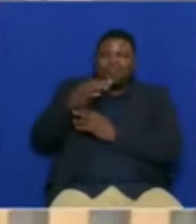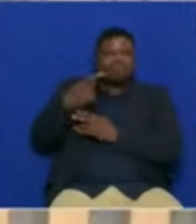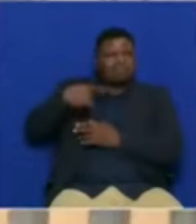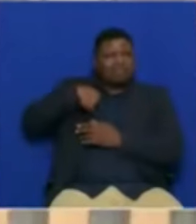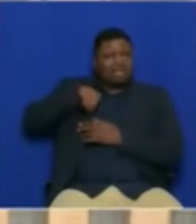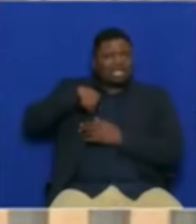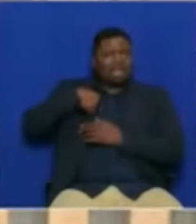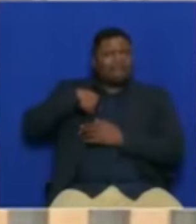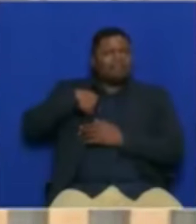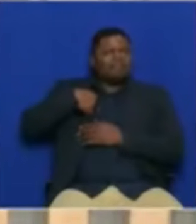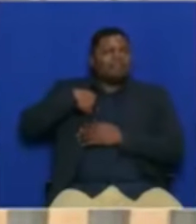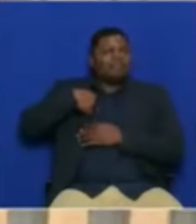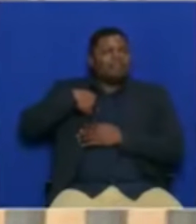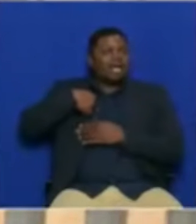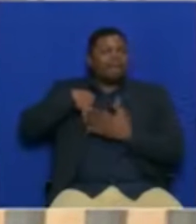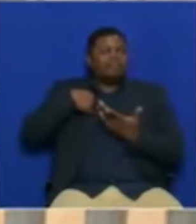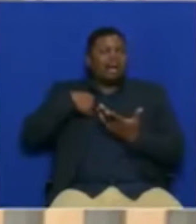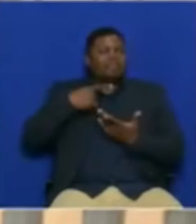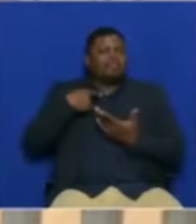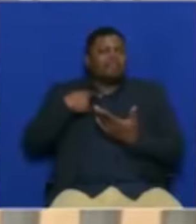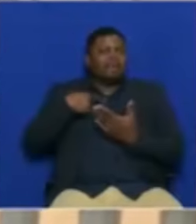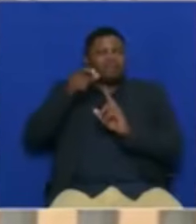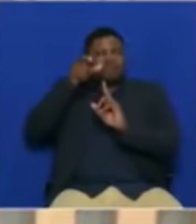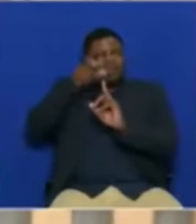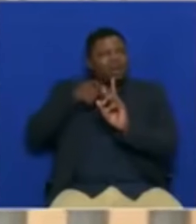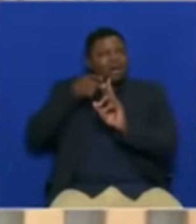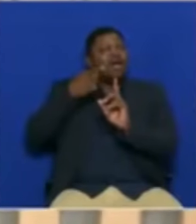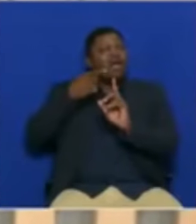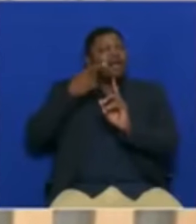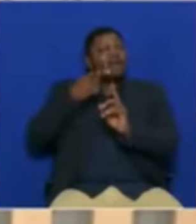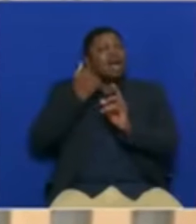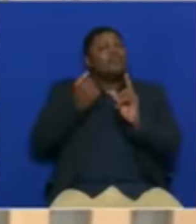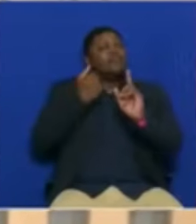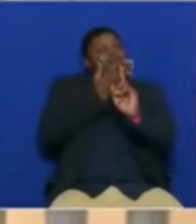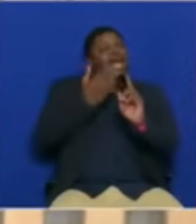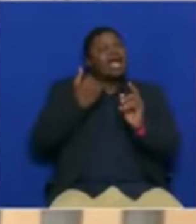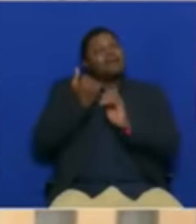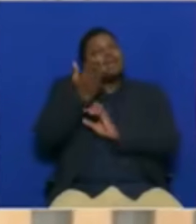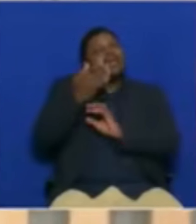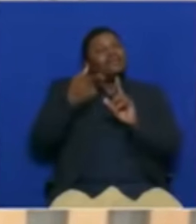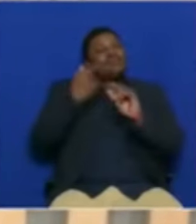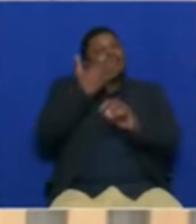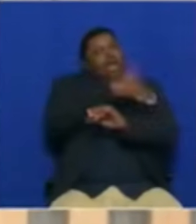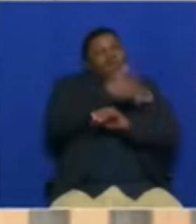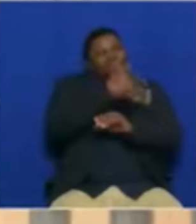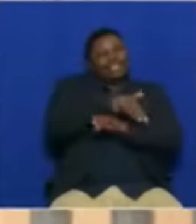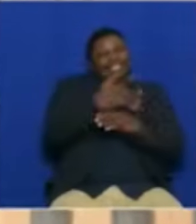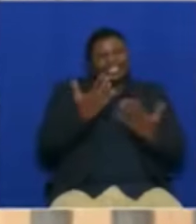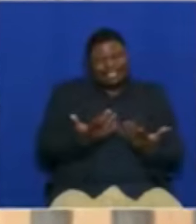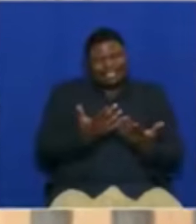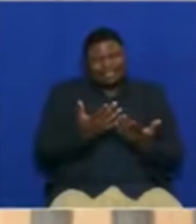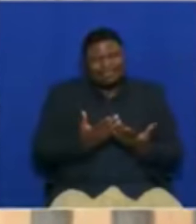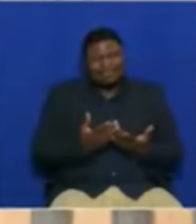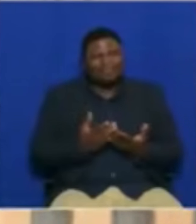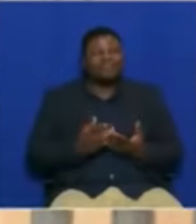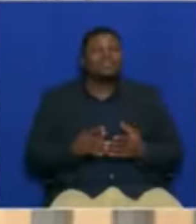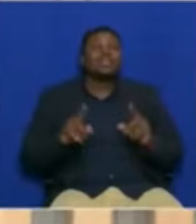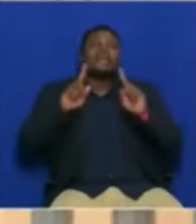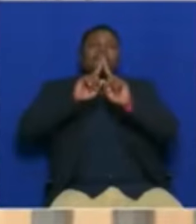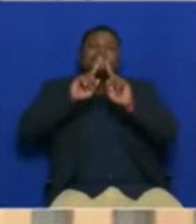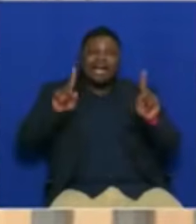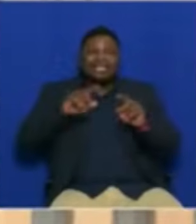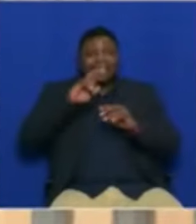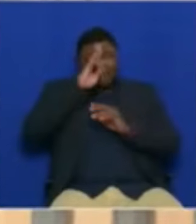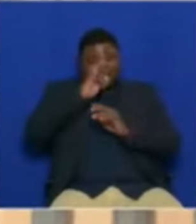advert for civilians to apply. They don't have personal numbers. Yes. But the process requires that by the time they present themselves for